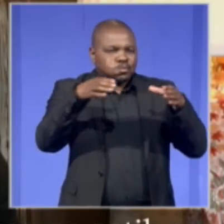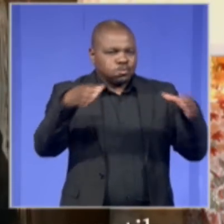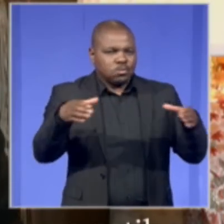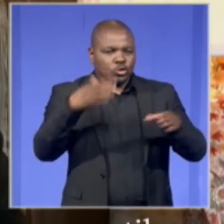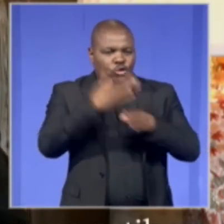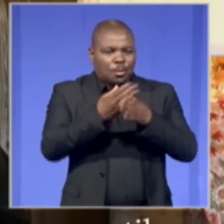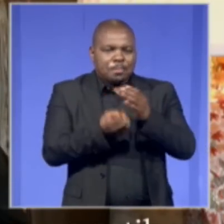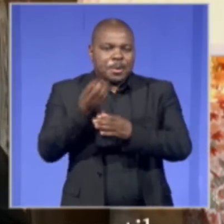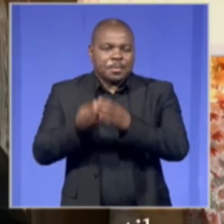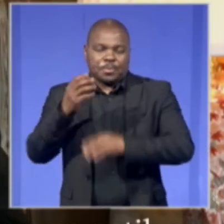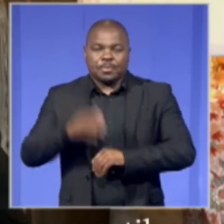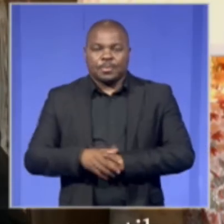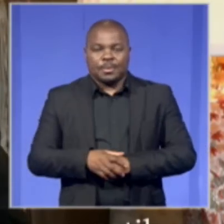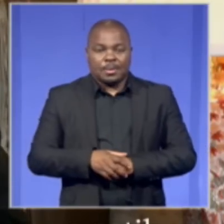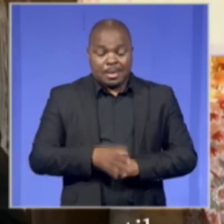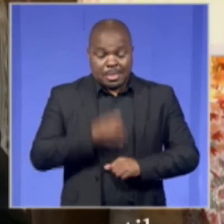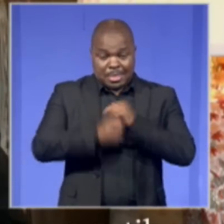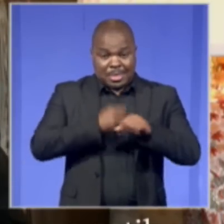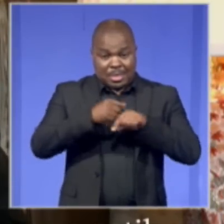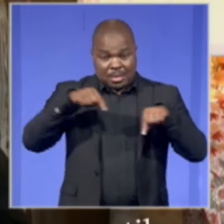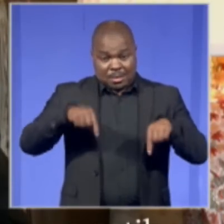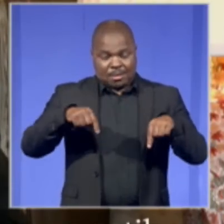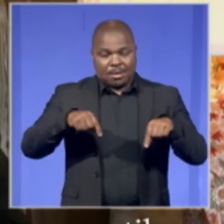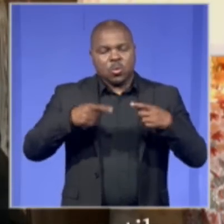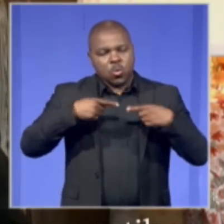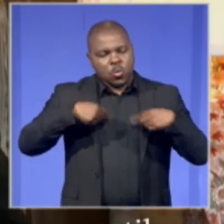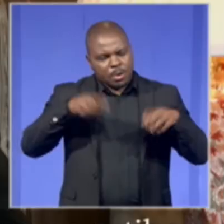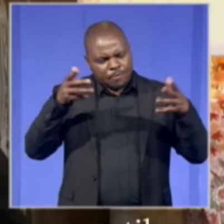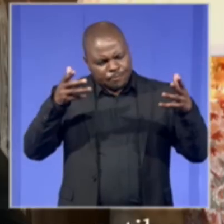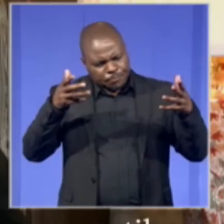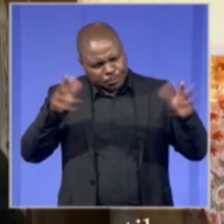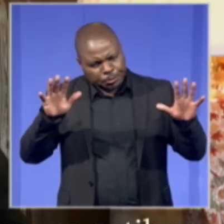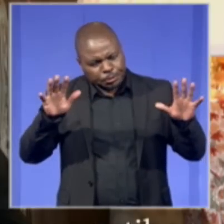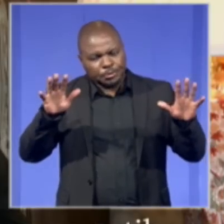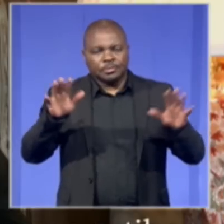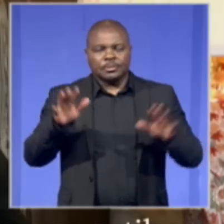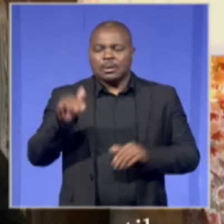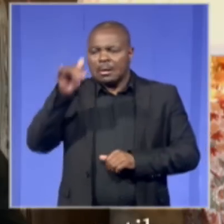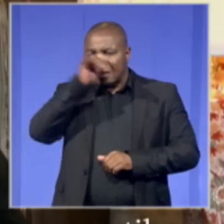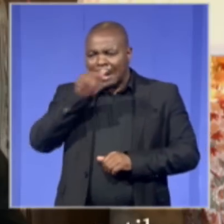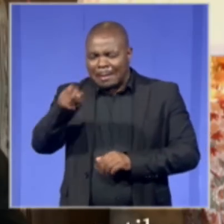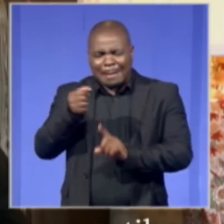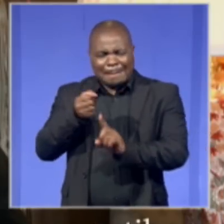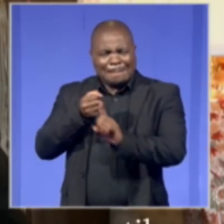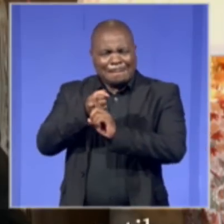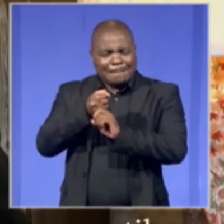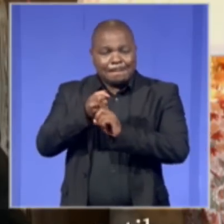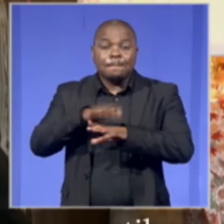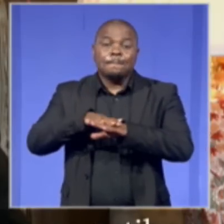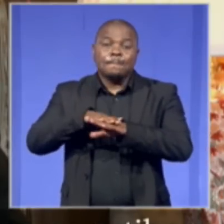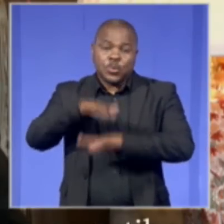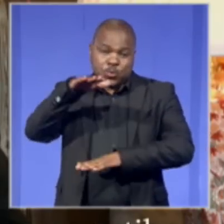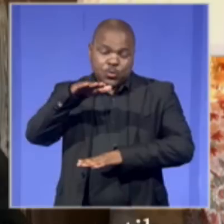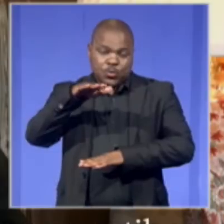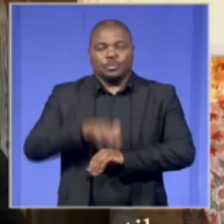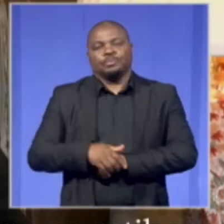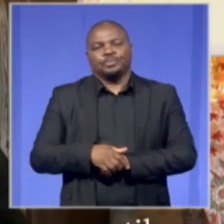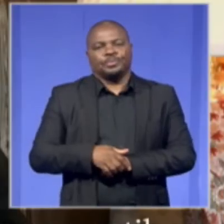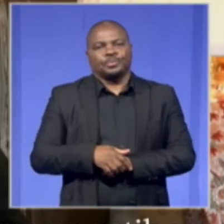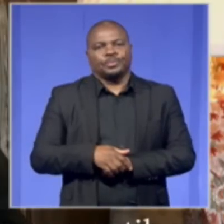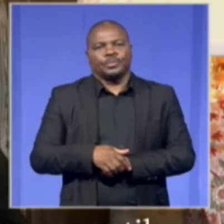been a year in which we have intensified the fight against crime. Through the